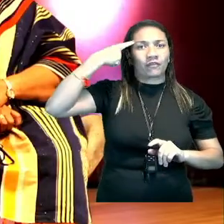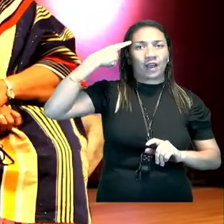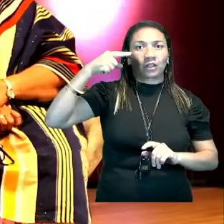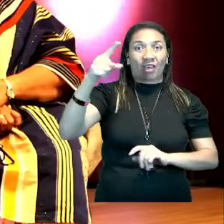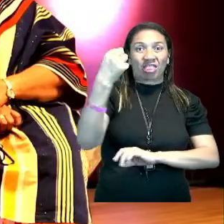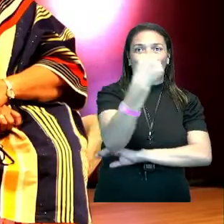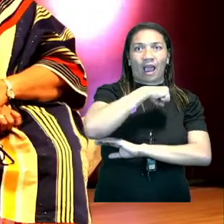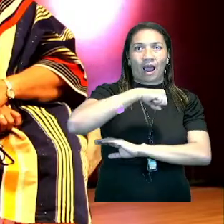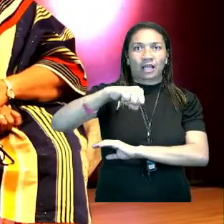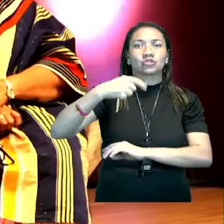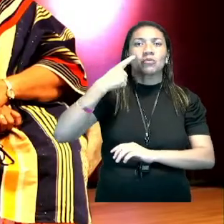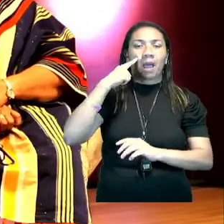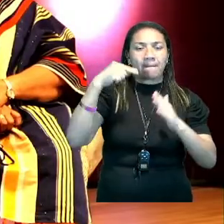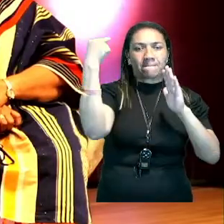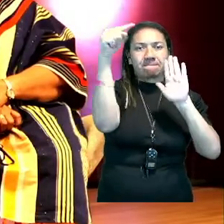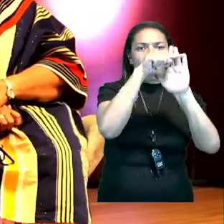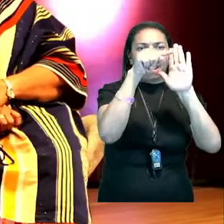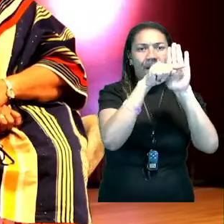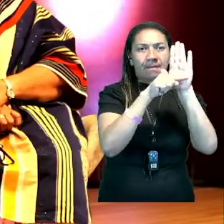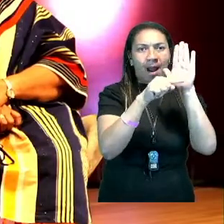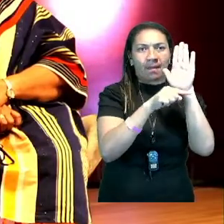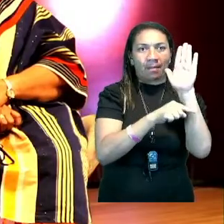will ensure their rights.